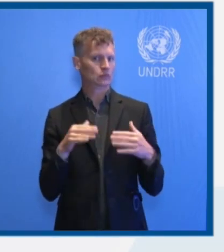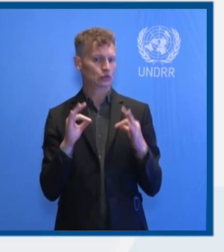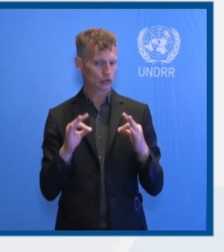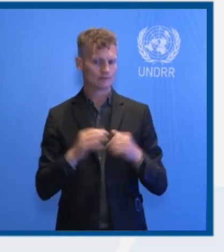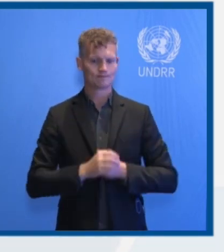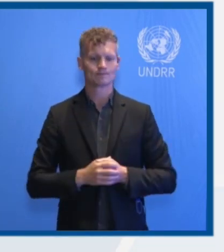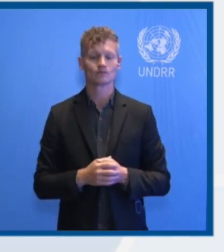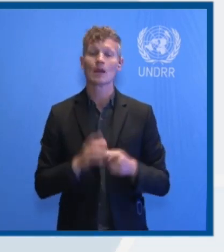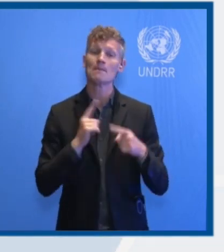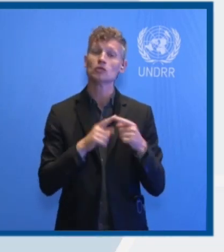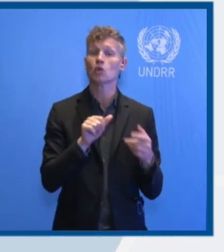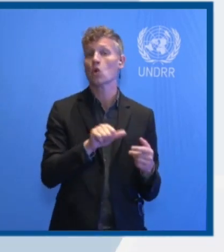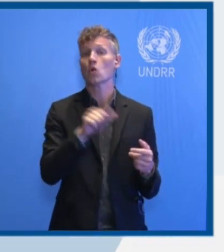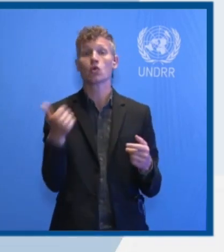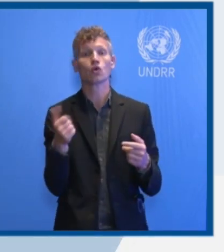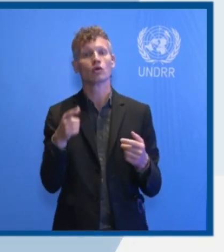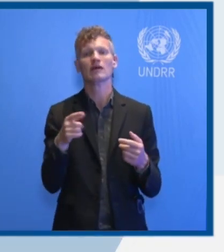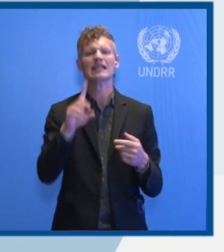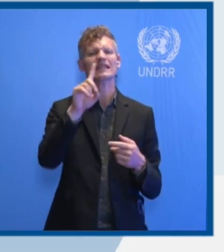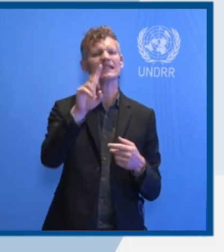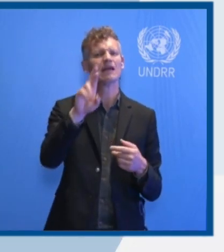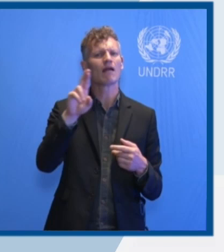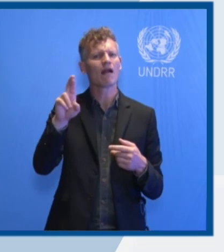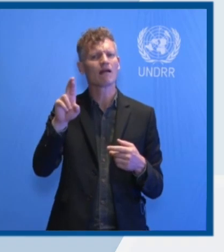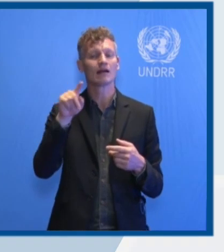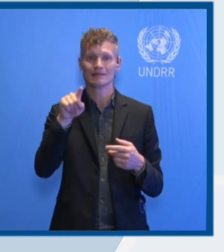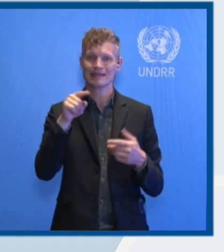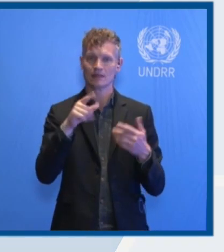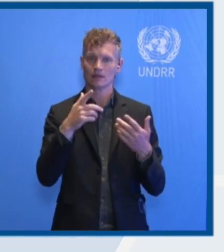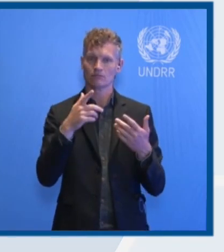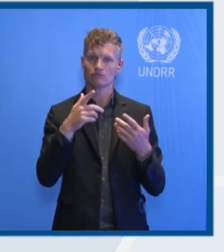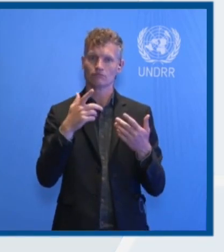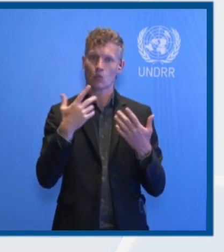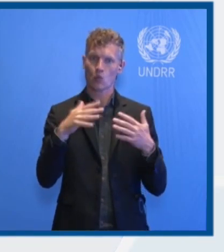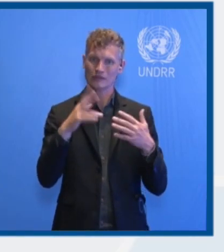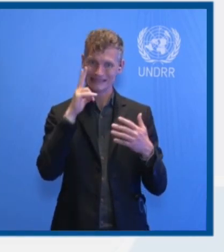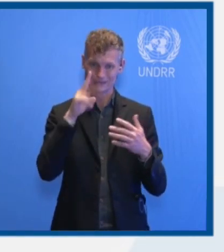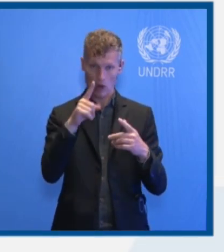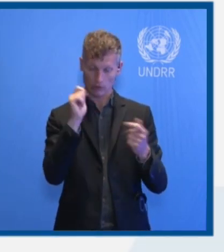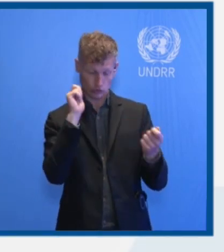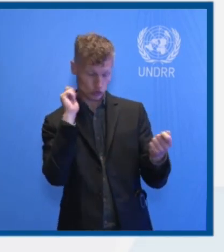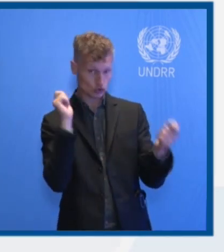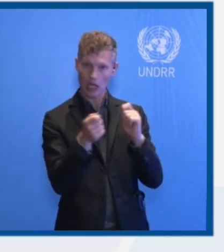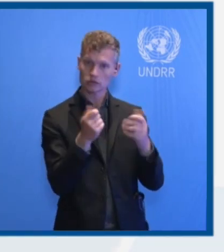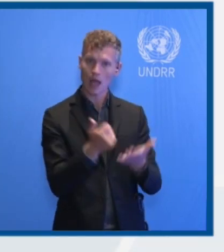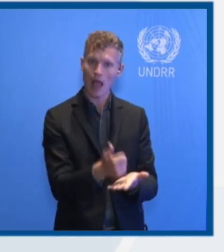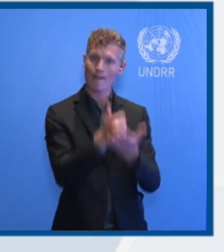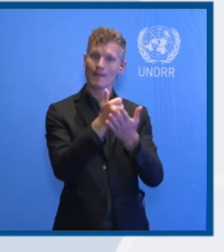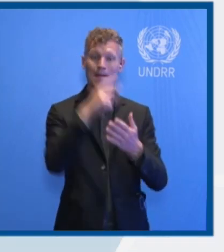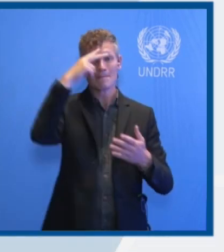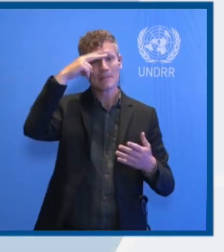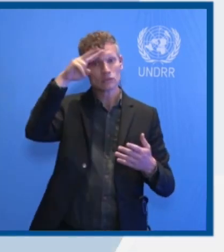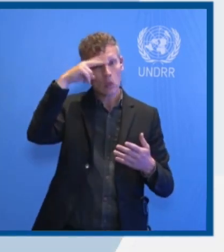this disaster risk reduction actually led to a concrete change was in Mexico. In the state of Quintana